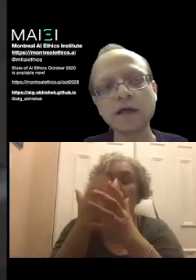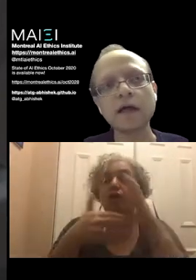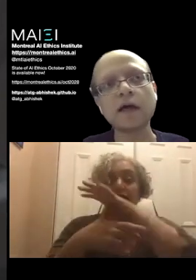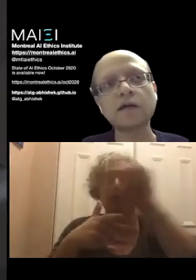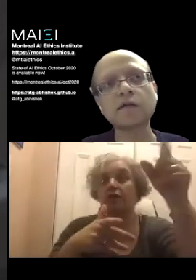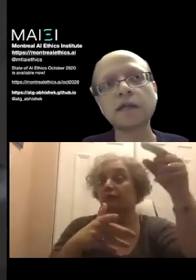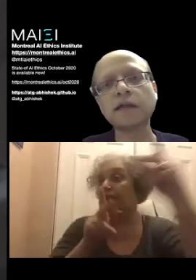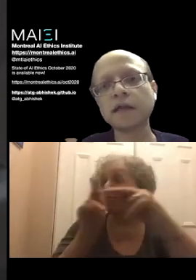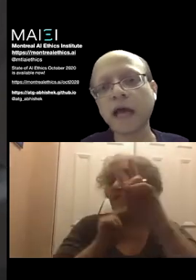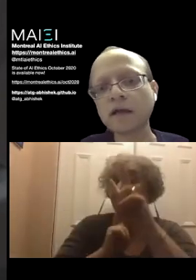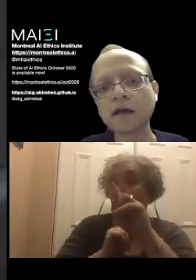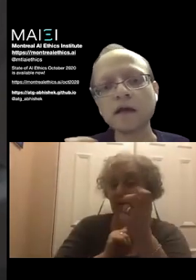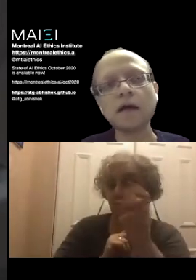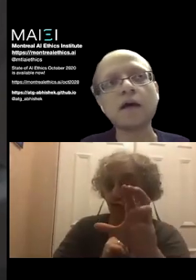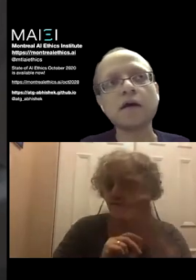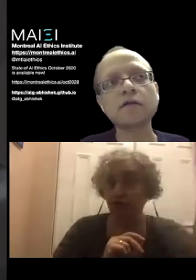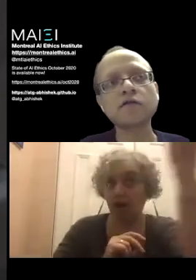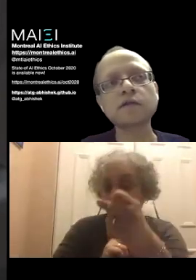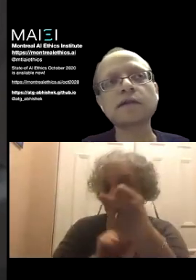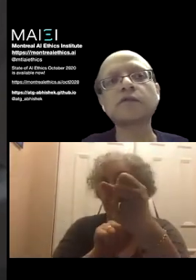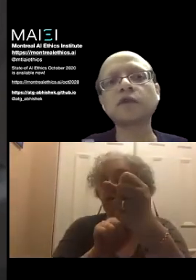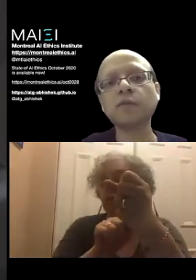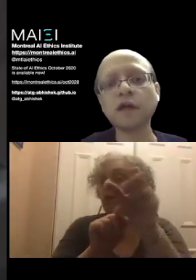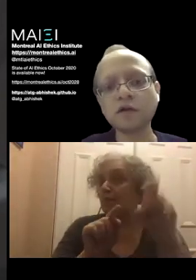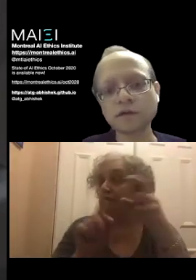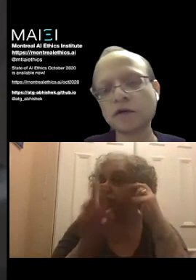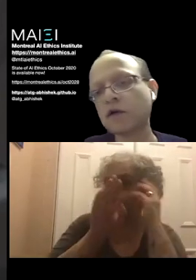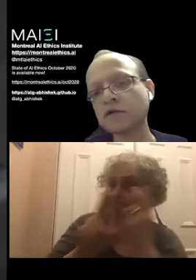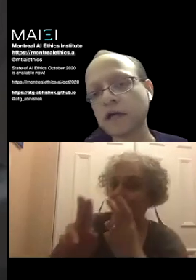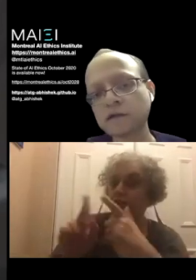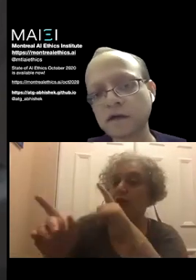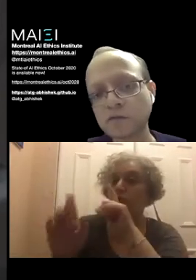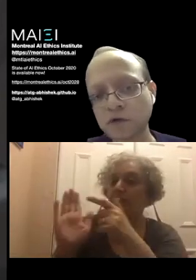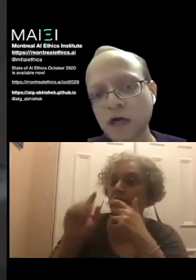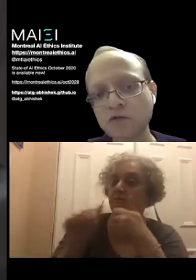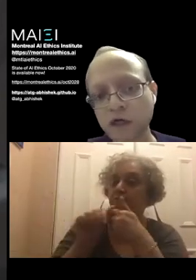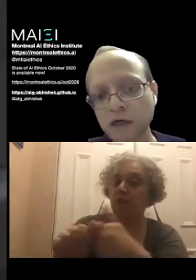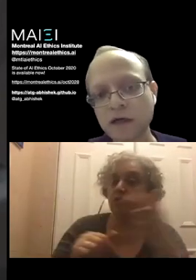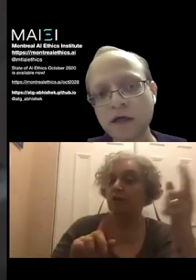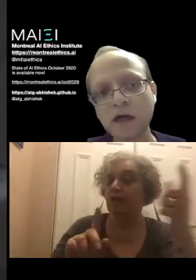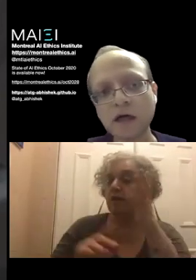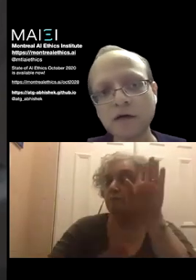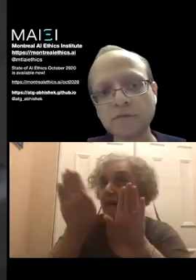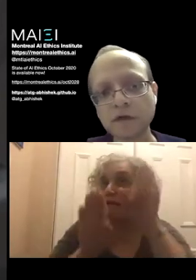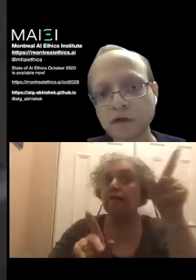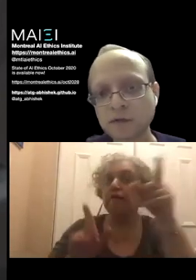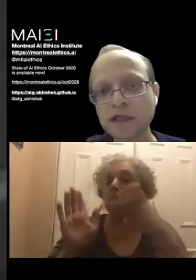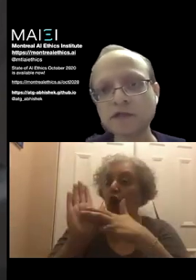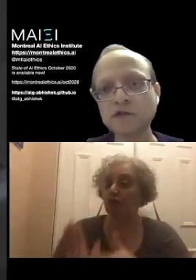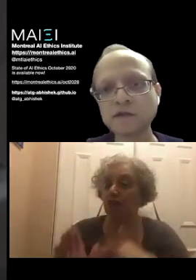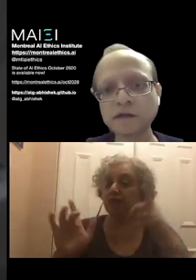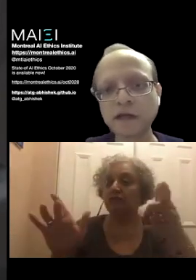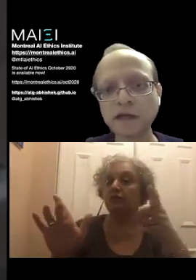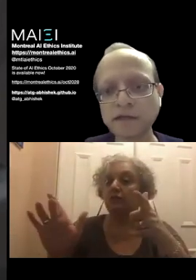in line so that they can successfully bid on some of the contracts that are put out by